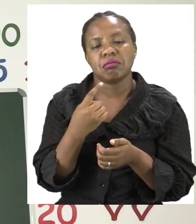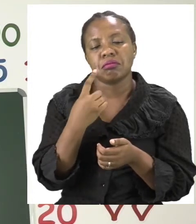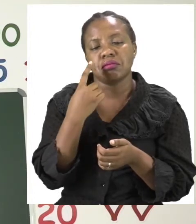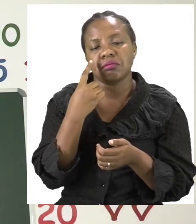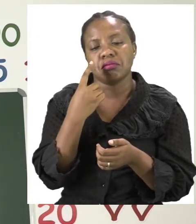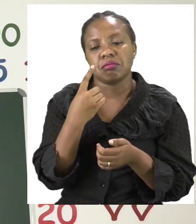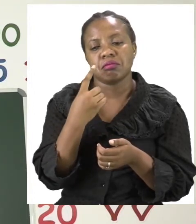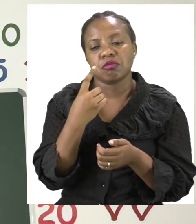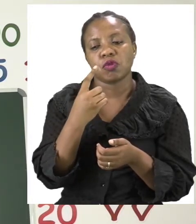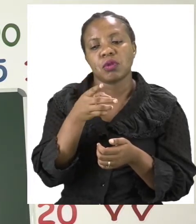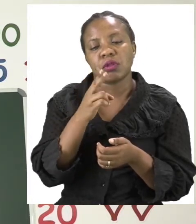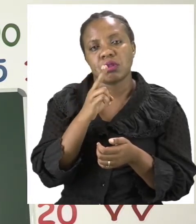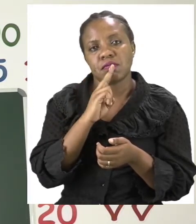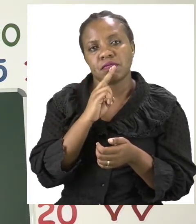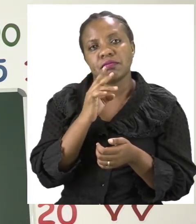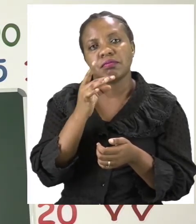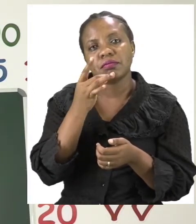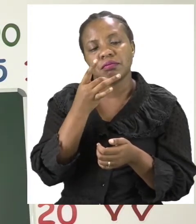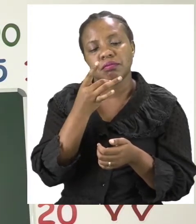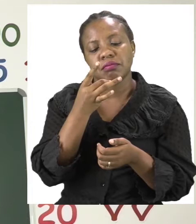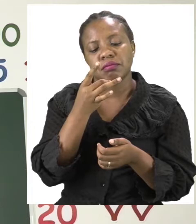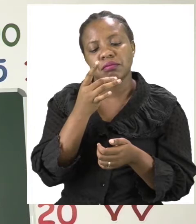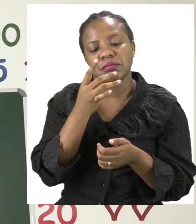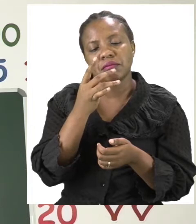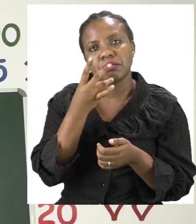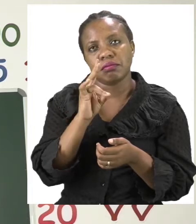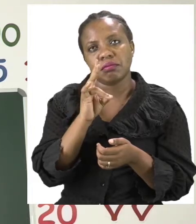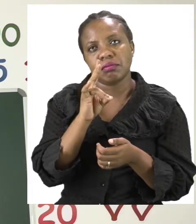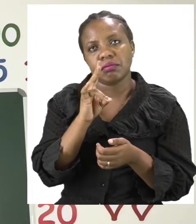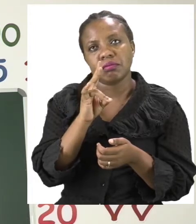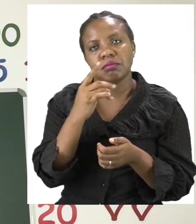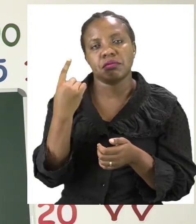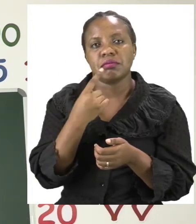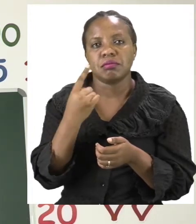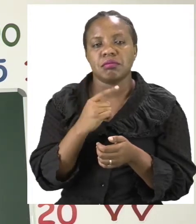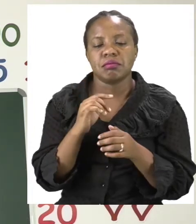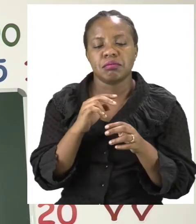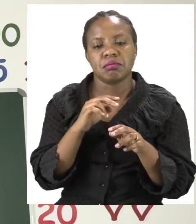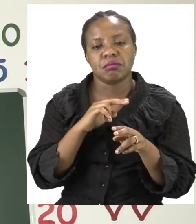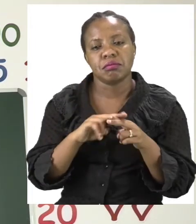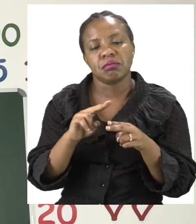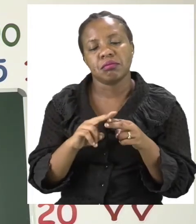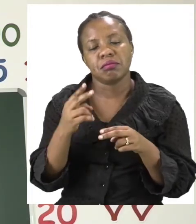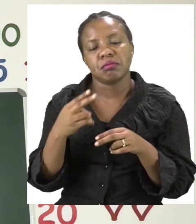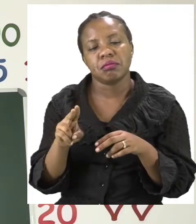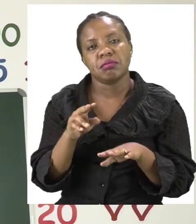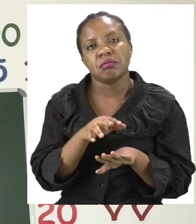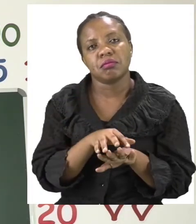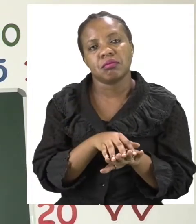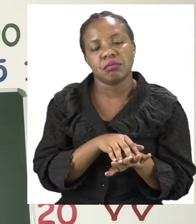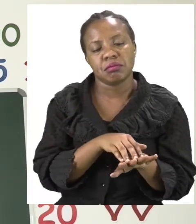7. Please, my dear children, take your time. Make sure that you are getting